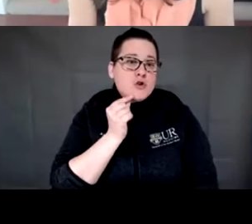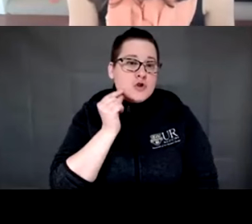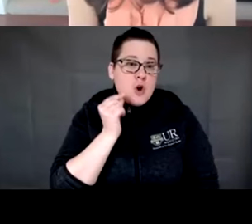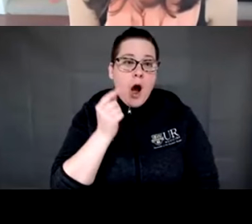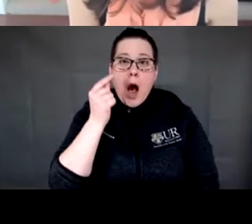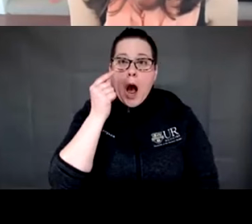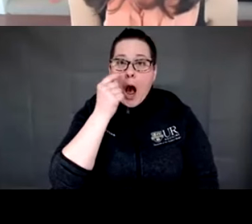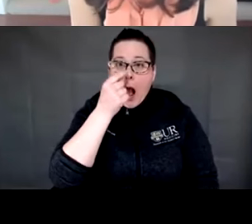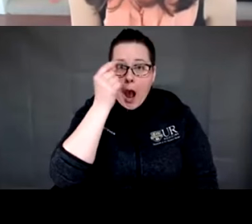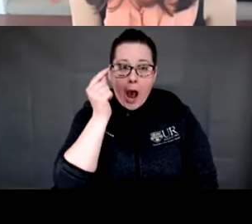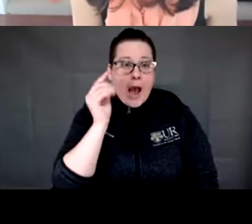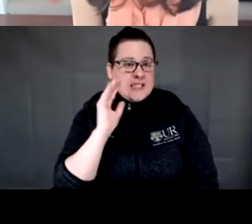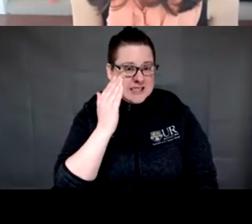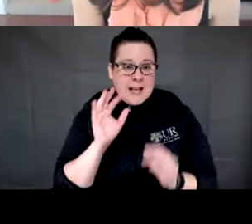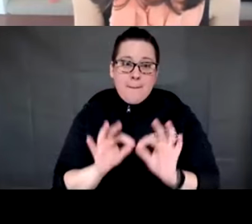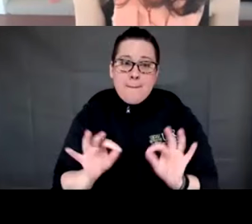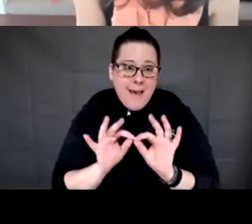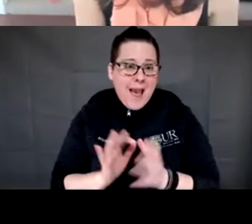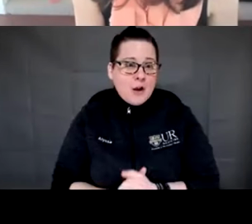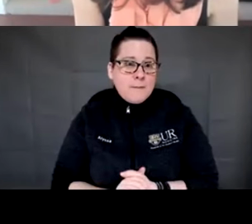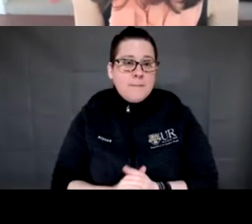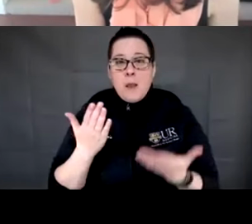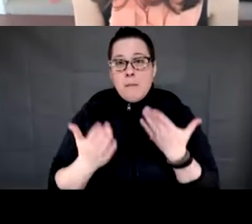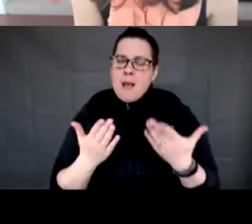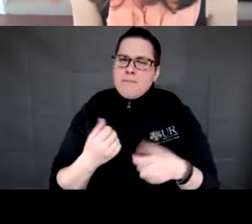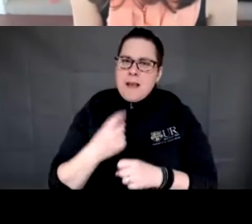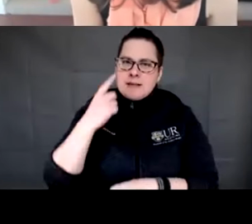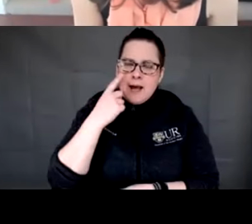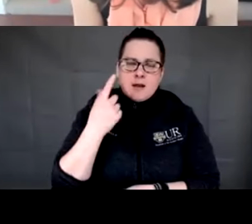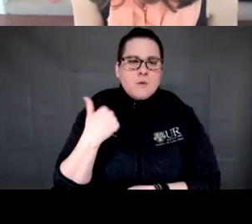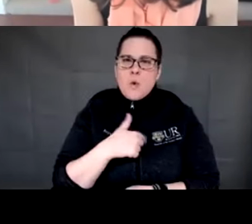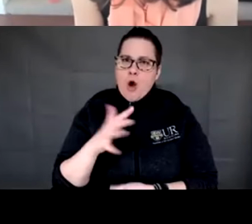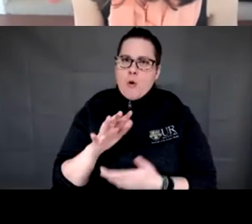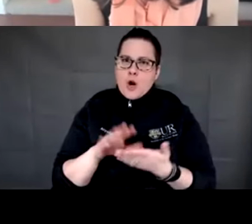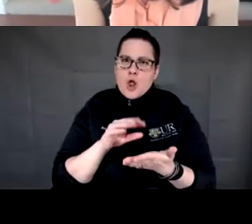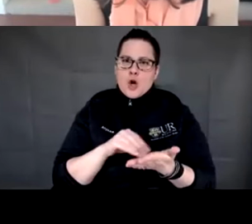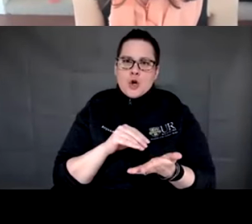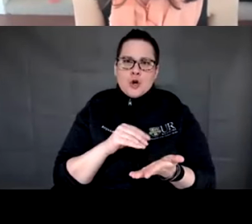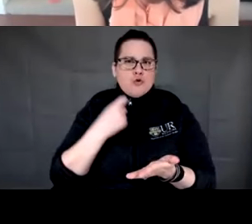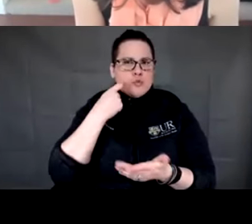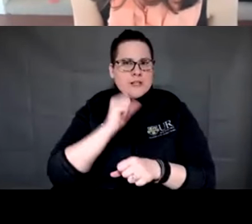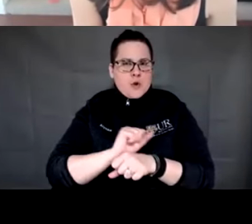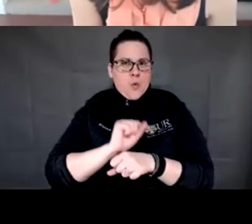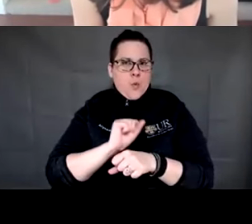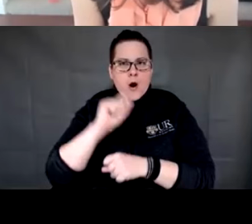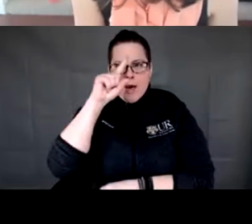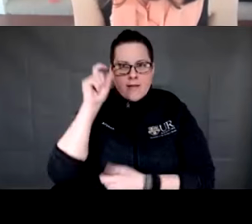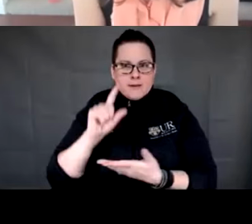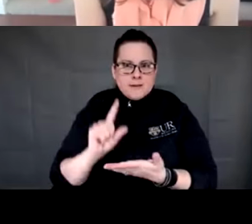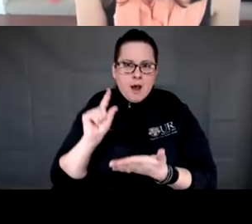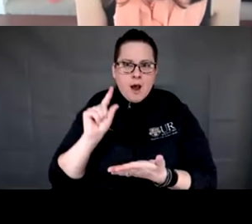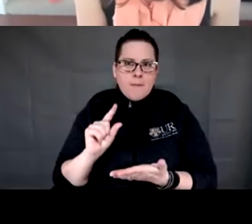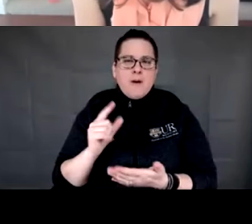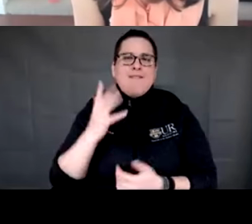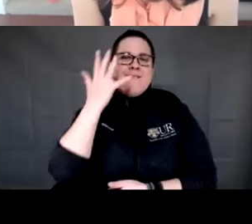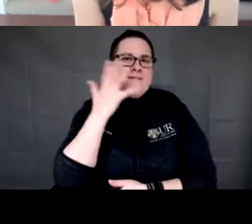eyes that seem to matter. Perhaps that makes sense, right? We've learned from recent work that came out over the summer that